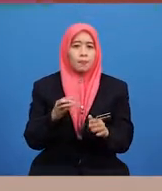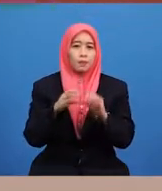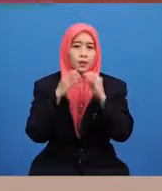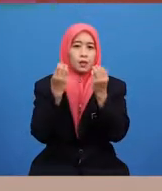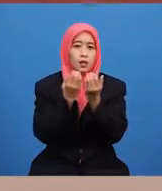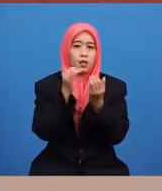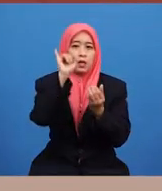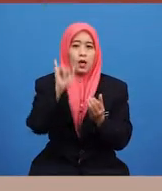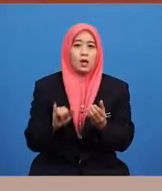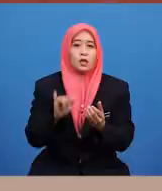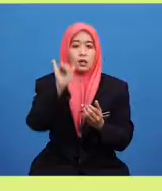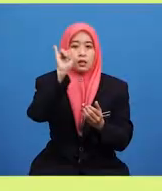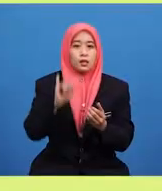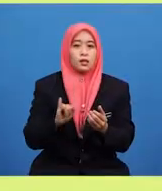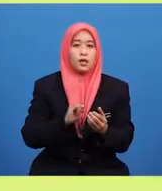talking about.